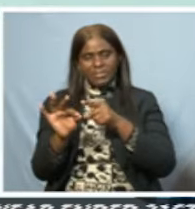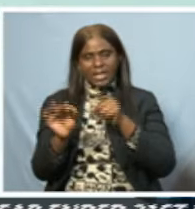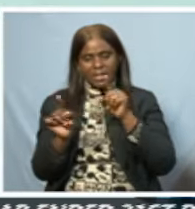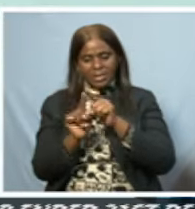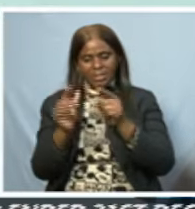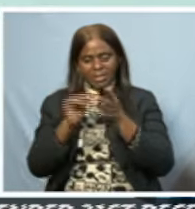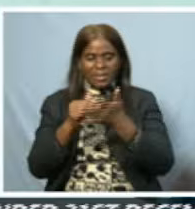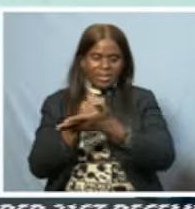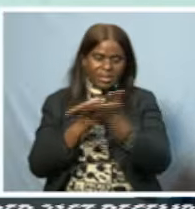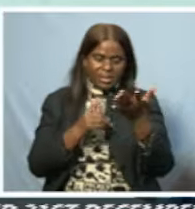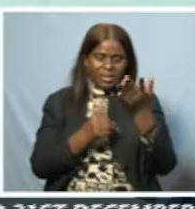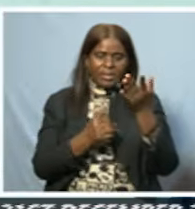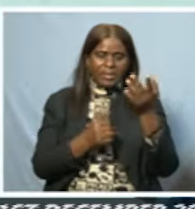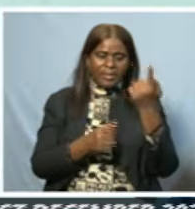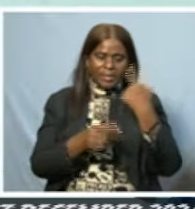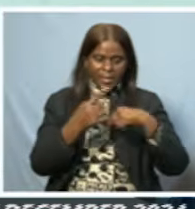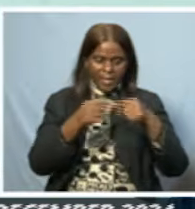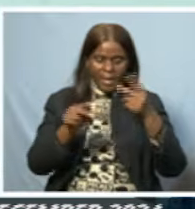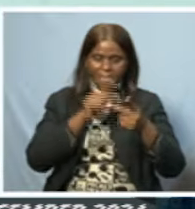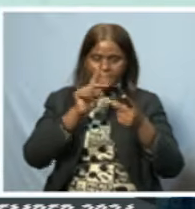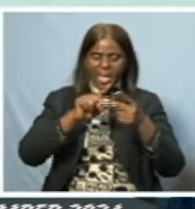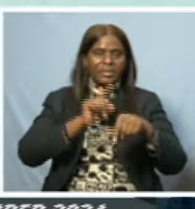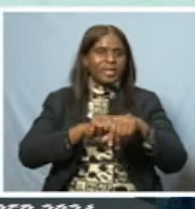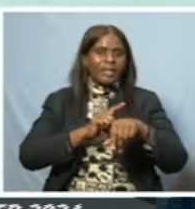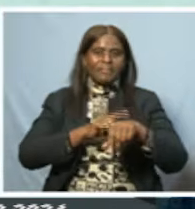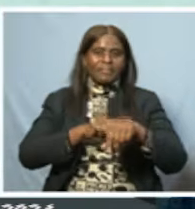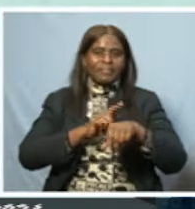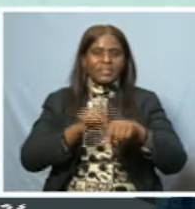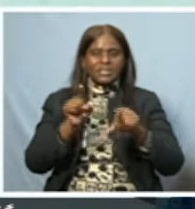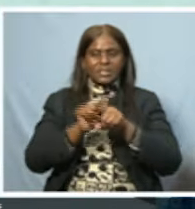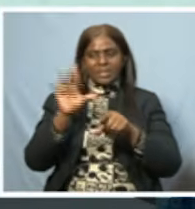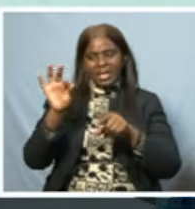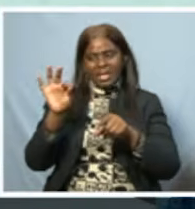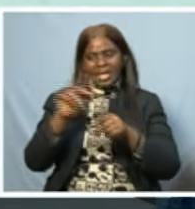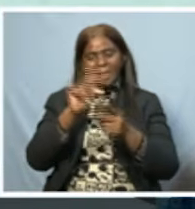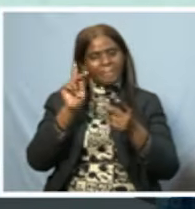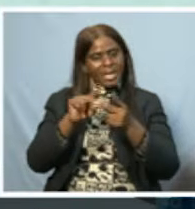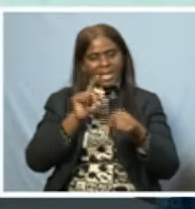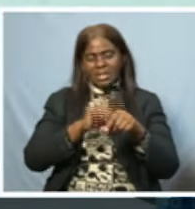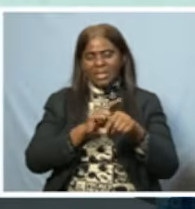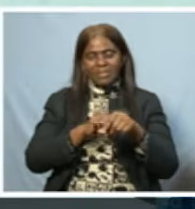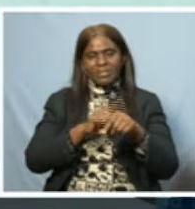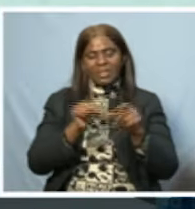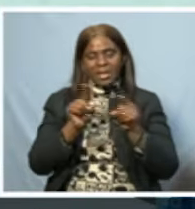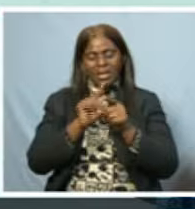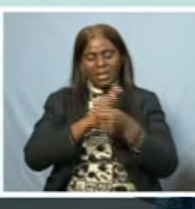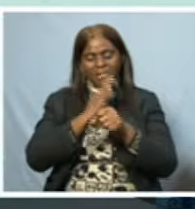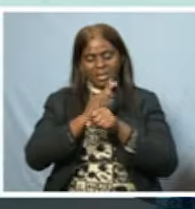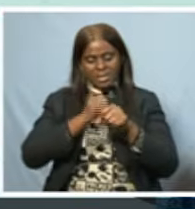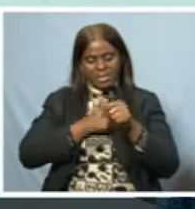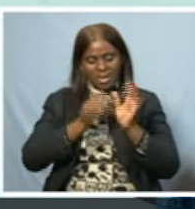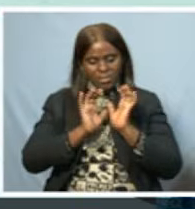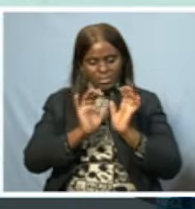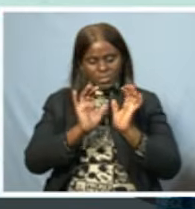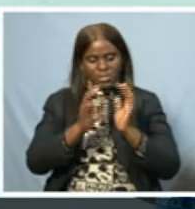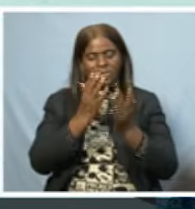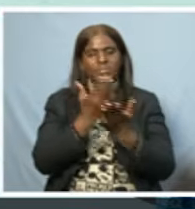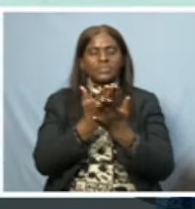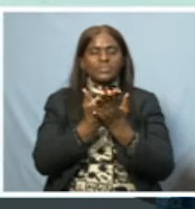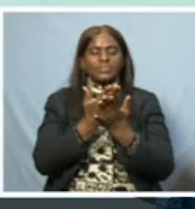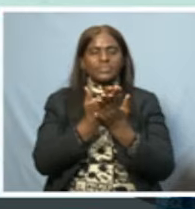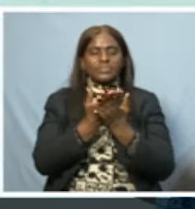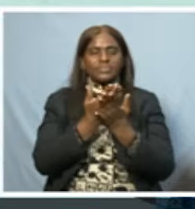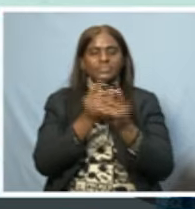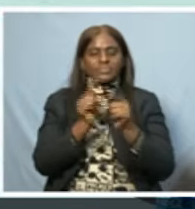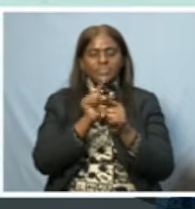And these came on timely. The 9 came on timely. Then we pushed in recommendations,